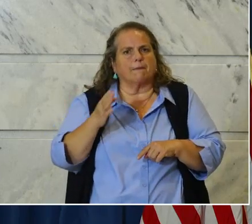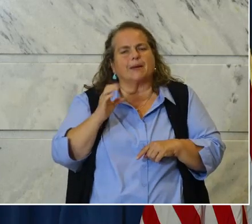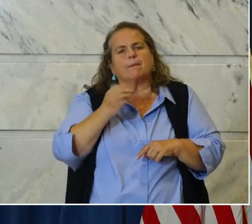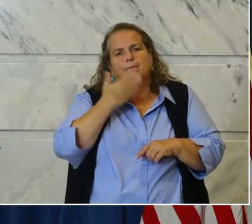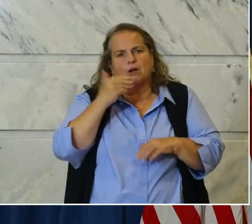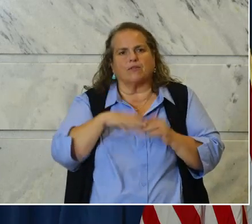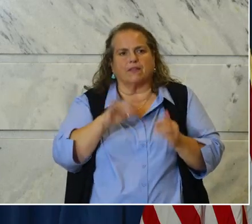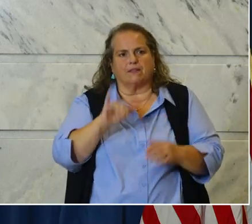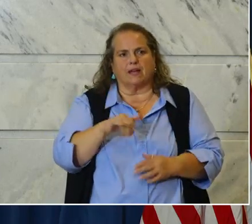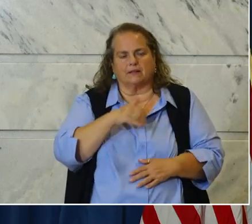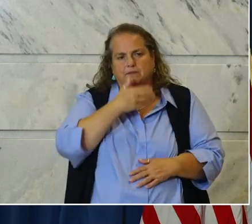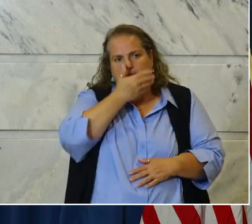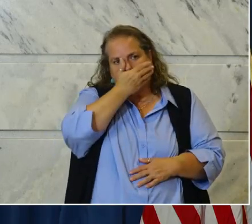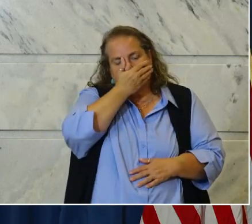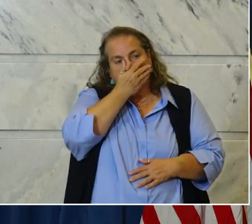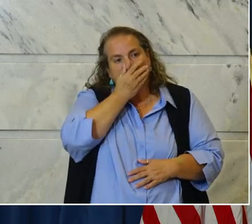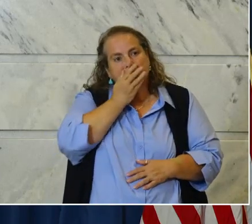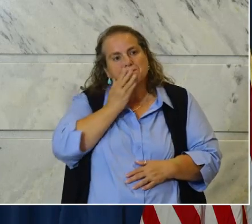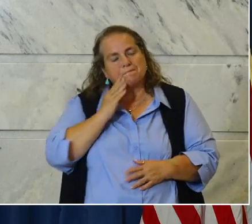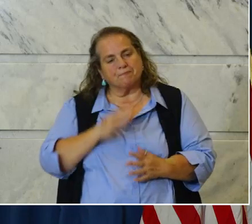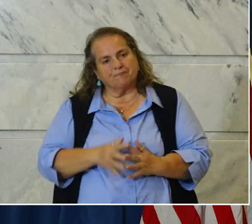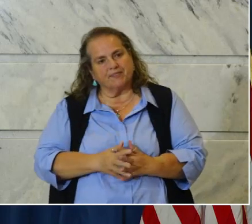than that.